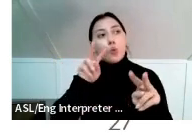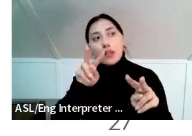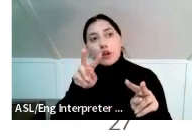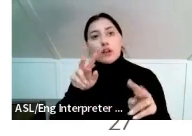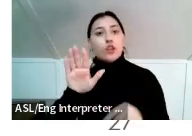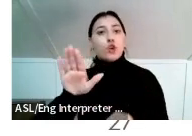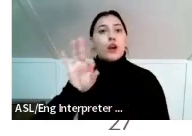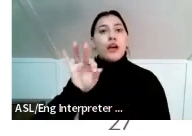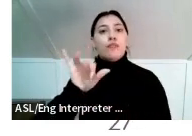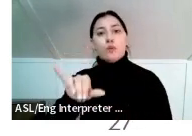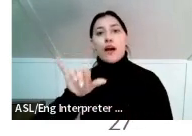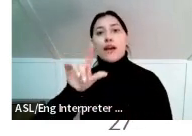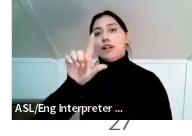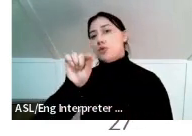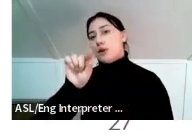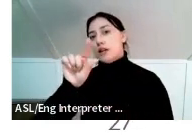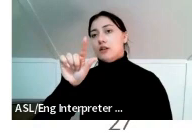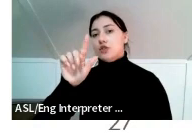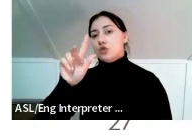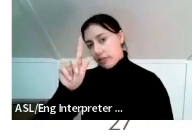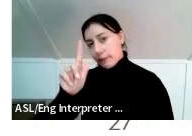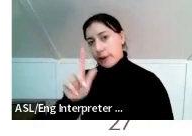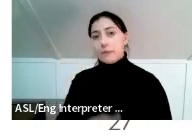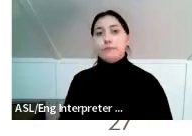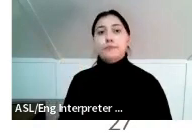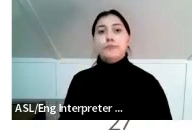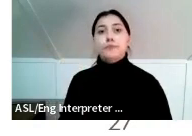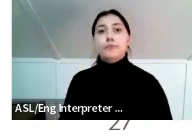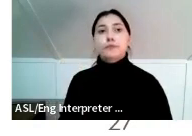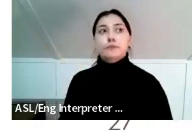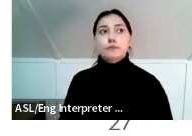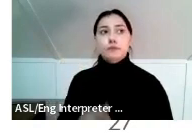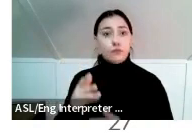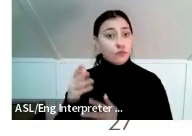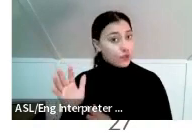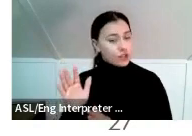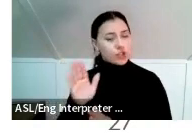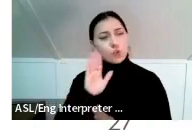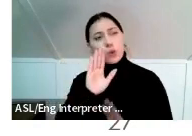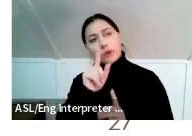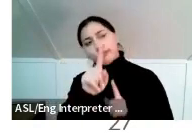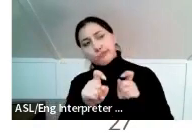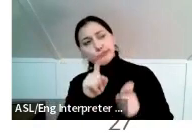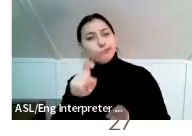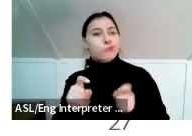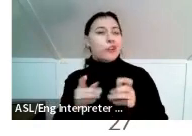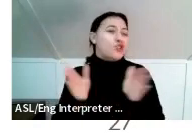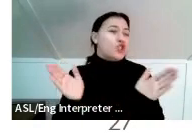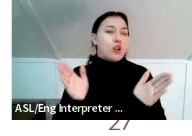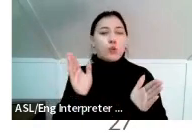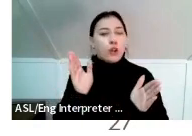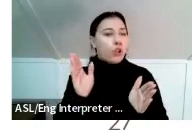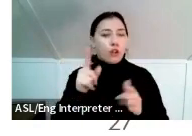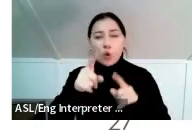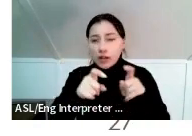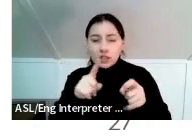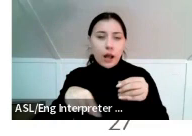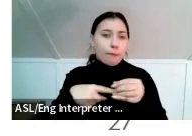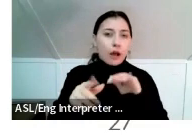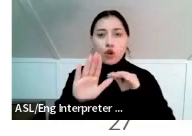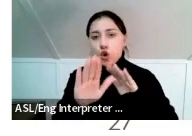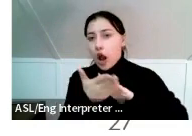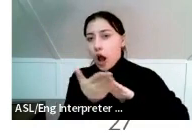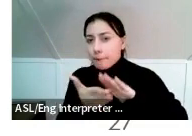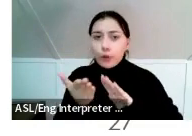your FY23. And then we'd be asking you some general questions about operations. We want to make